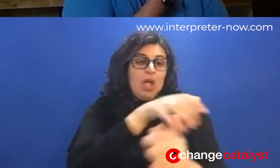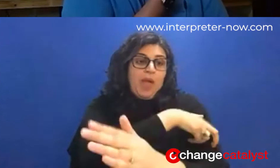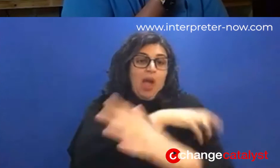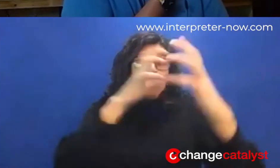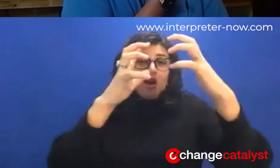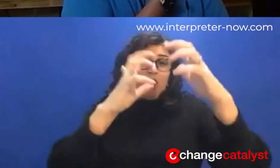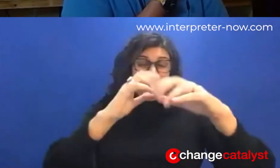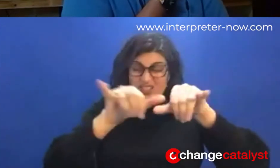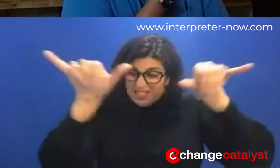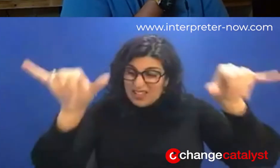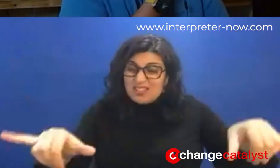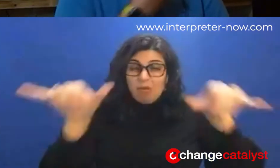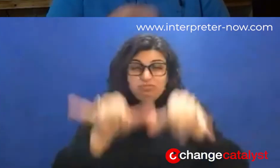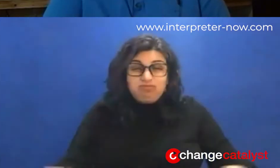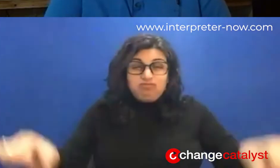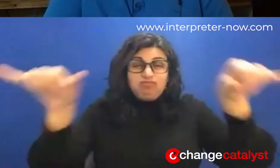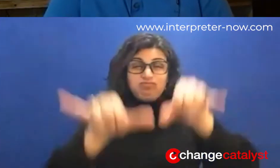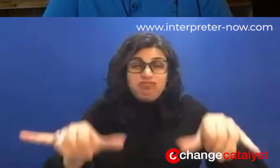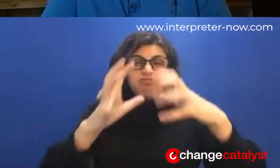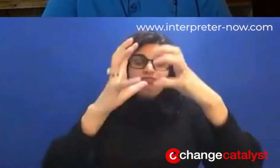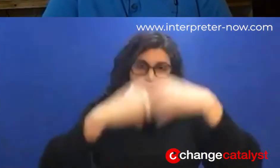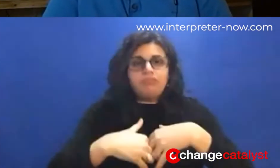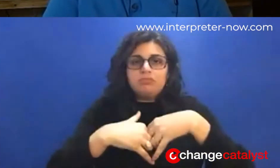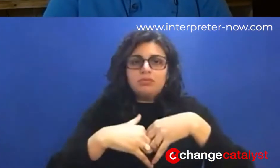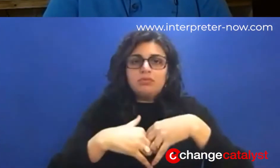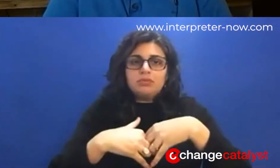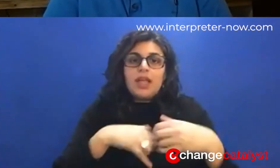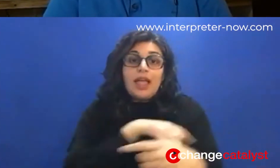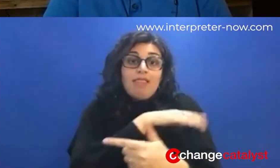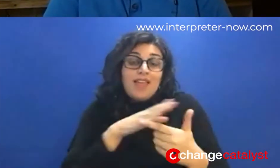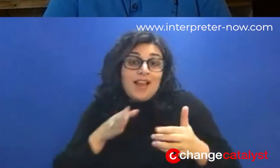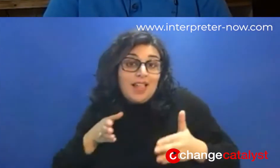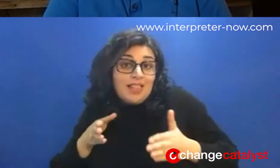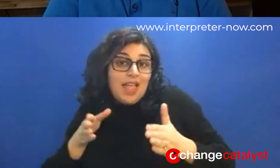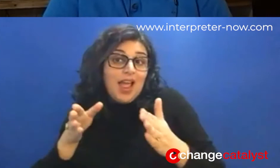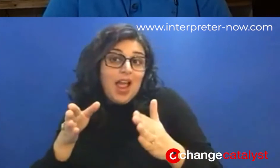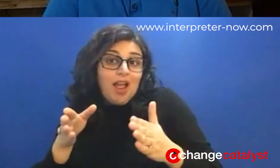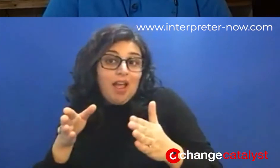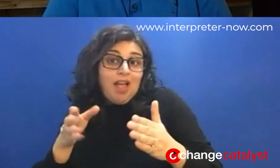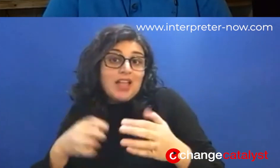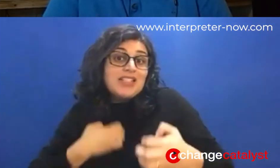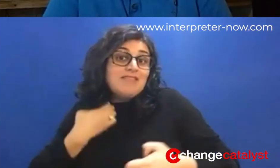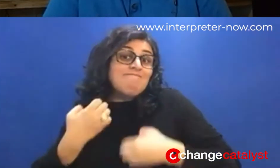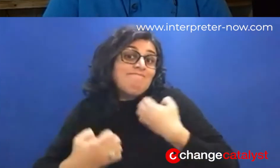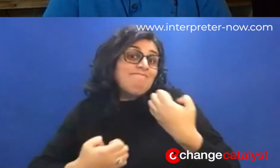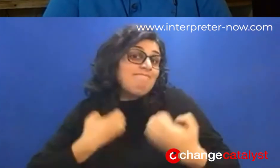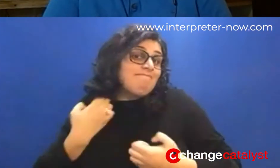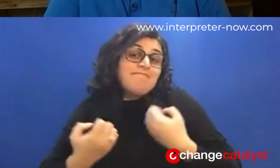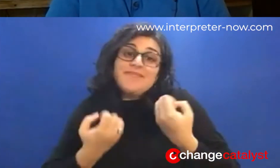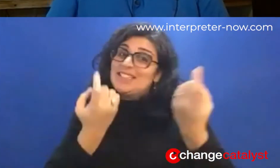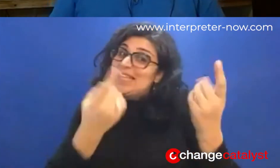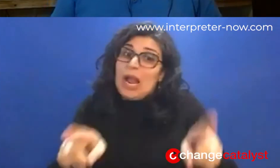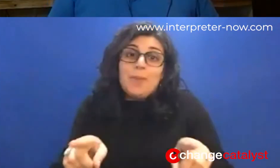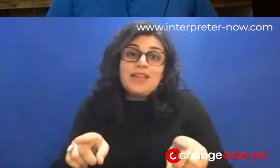systemic way and allow the emotions to happen. I've had